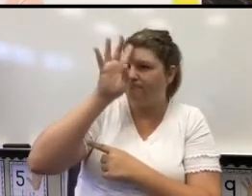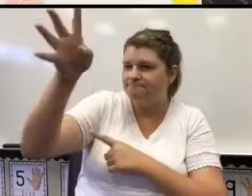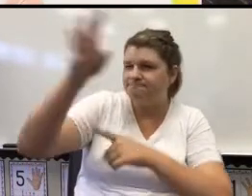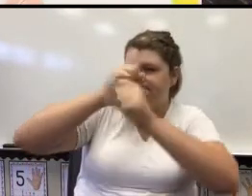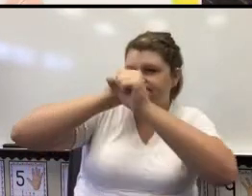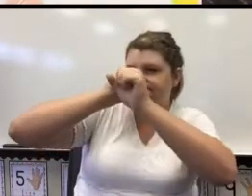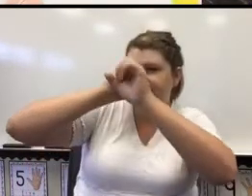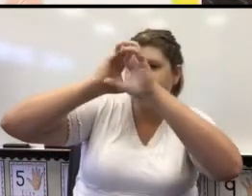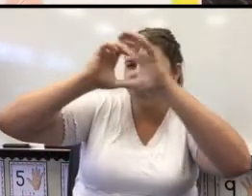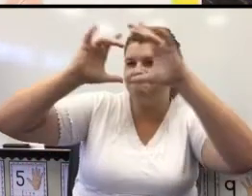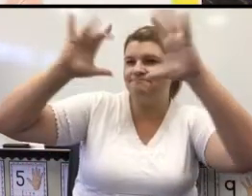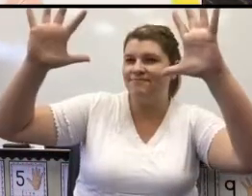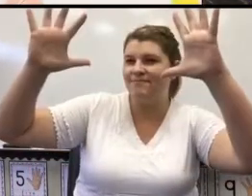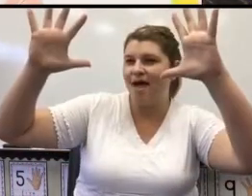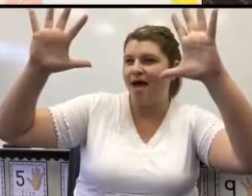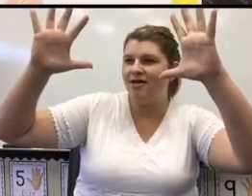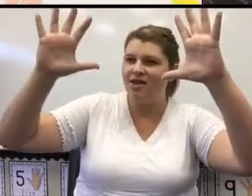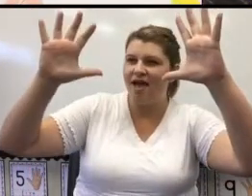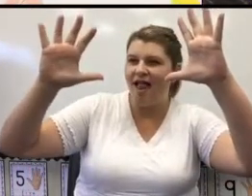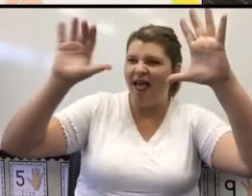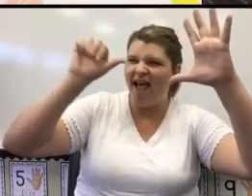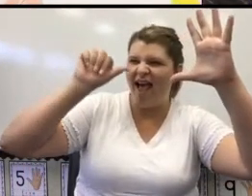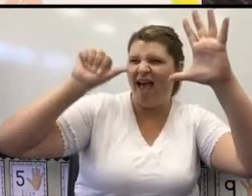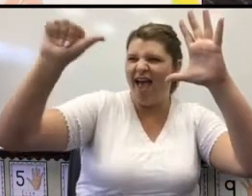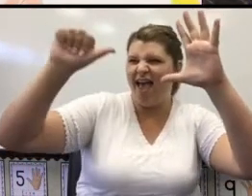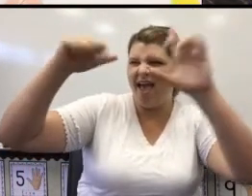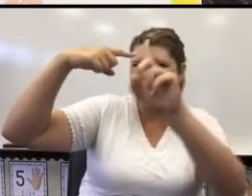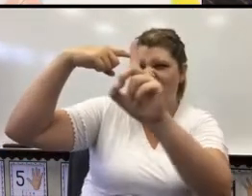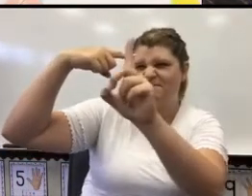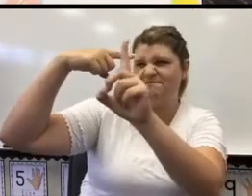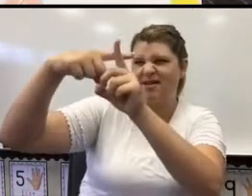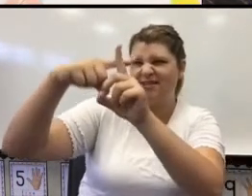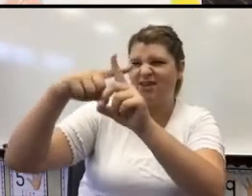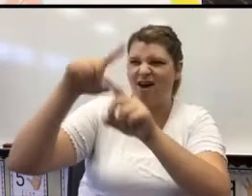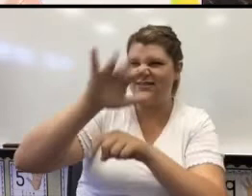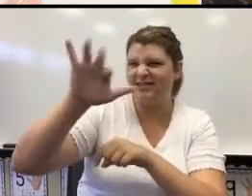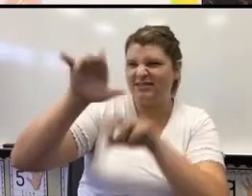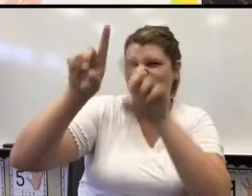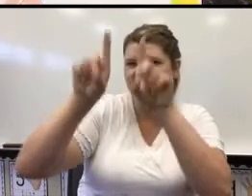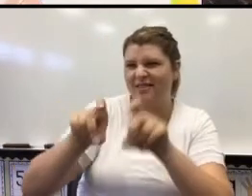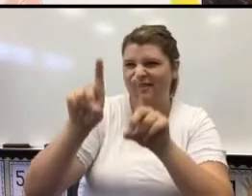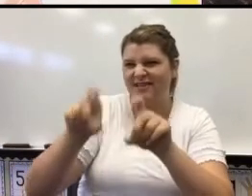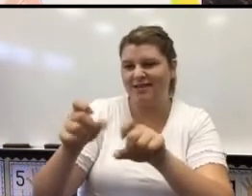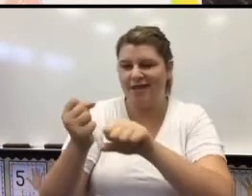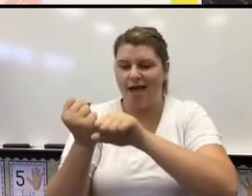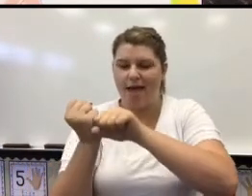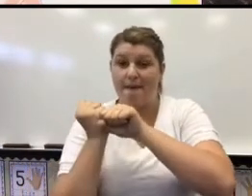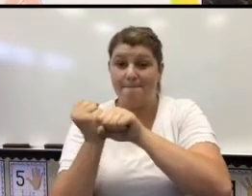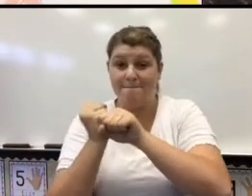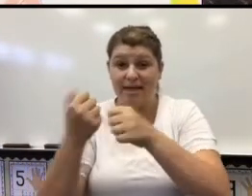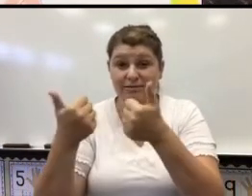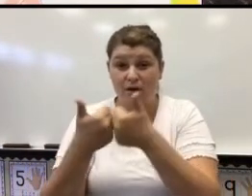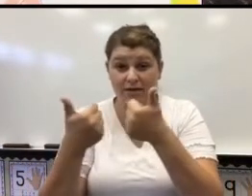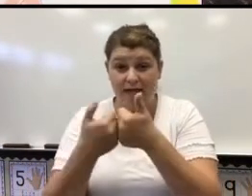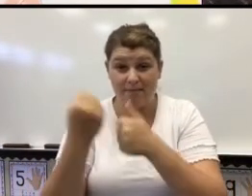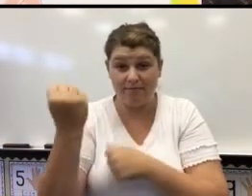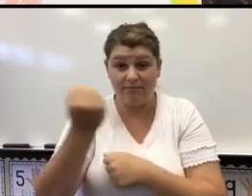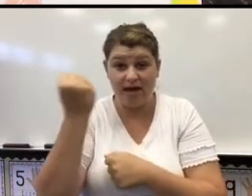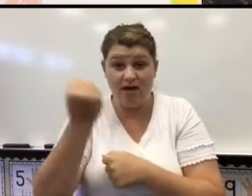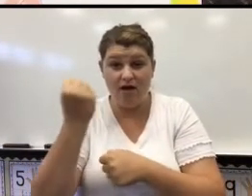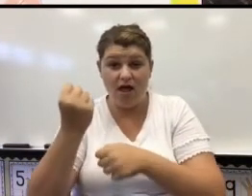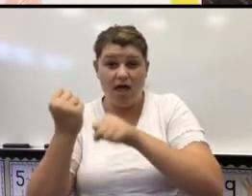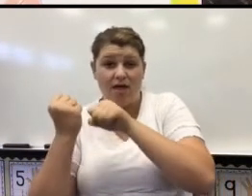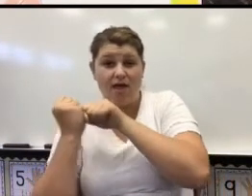about creating a positive vision. He imagined himself getting an A+ on his spelling